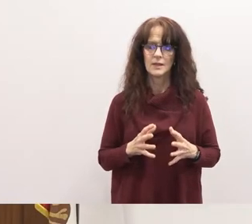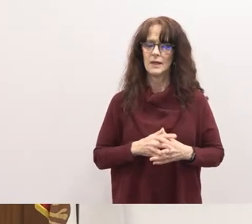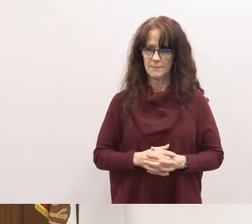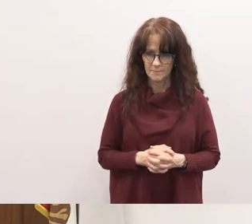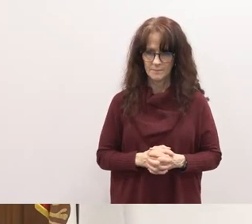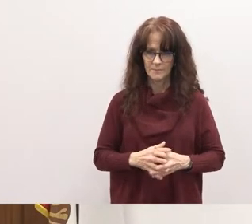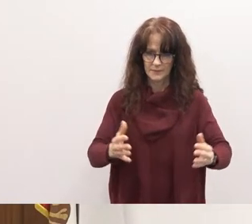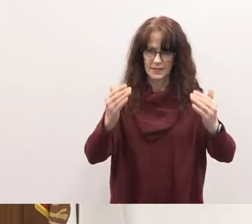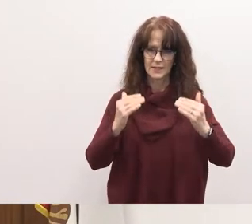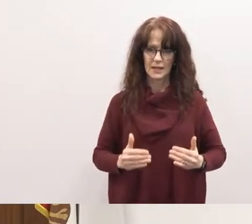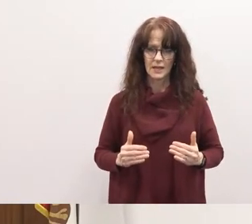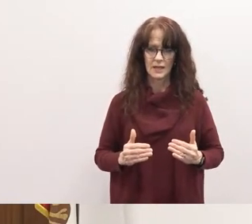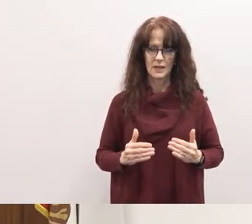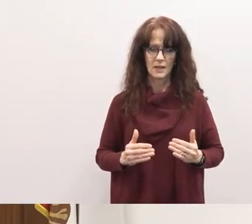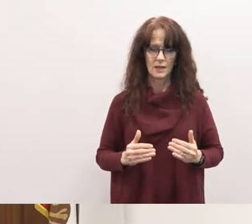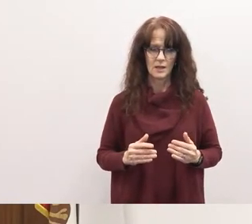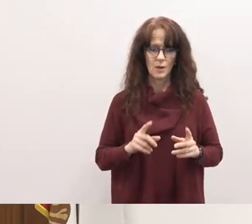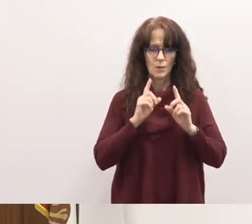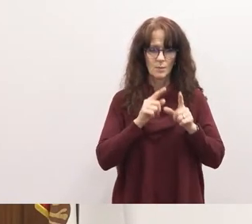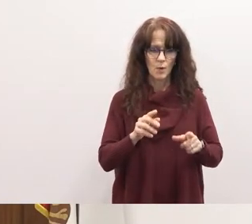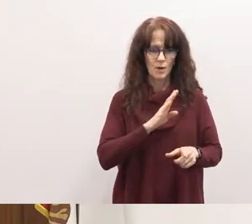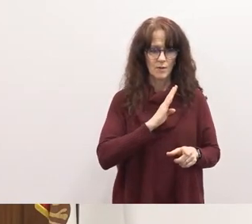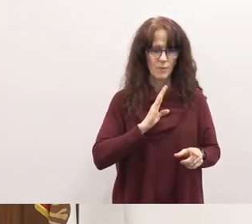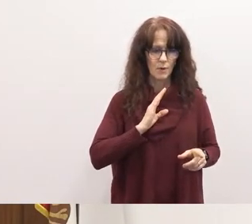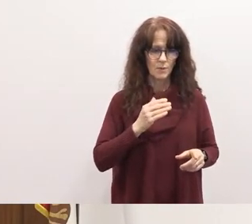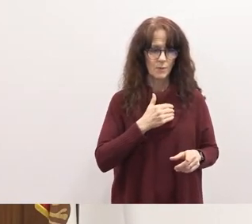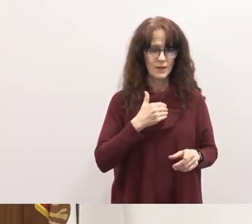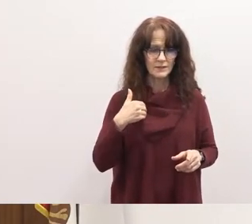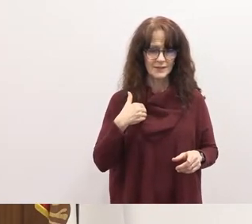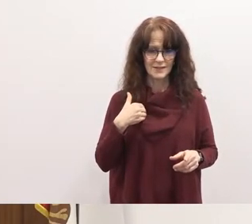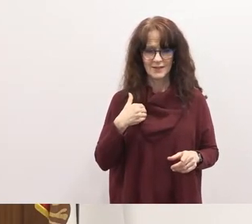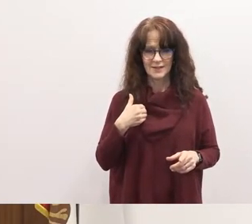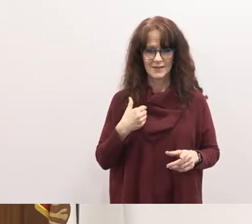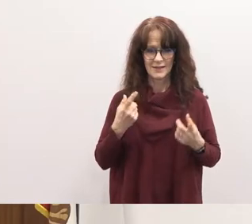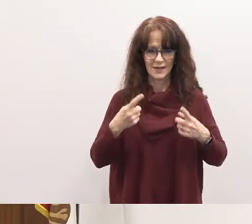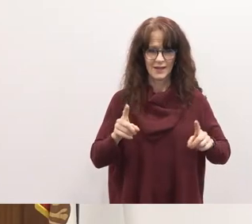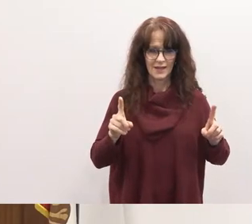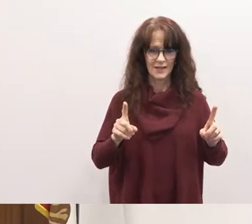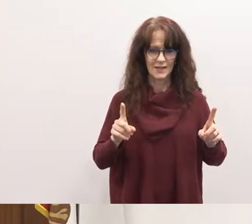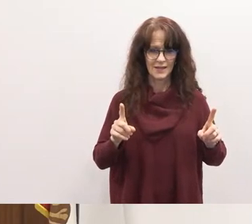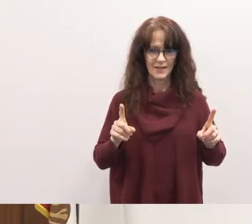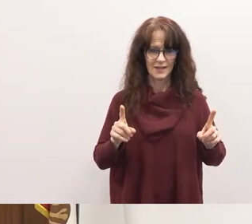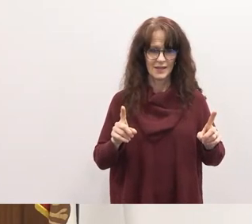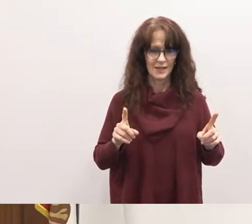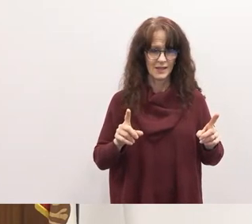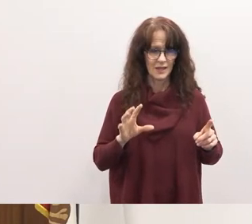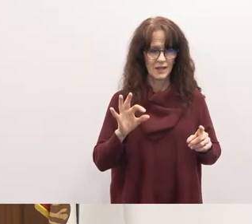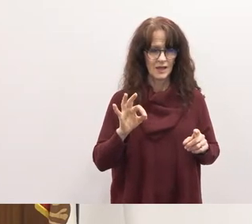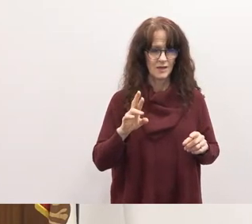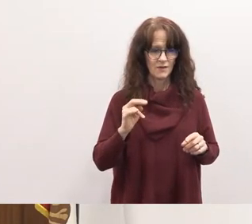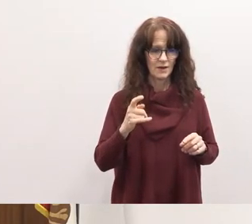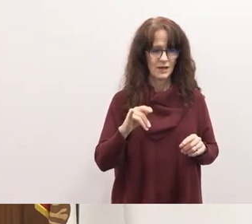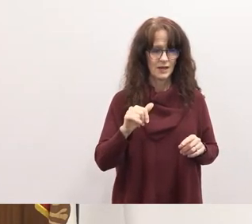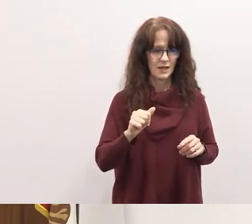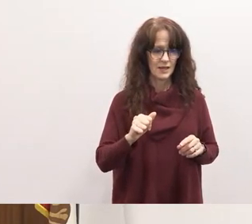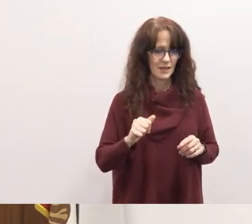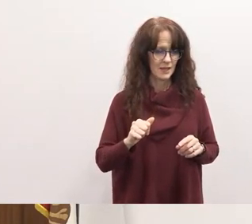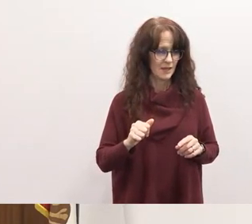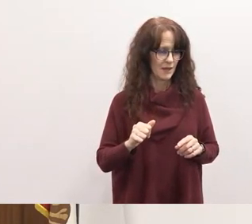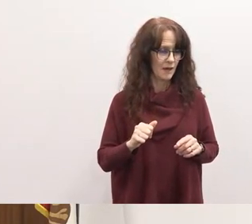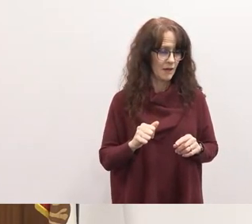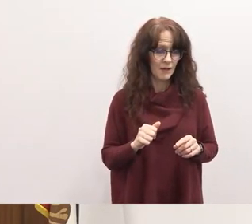yes, next we have reported board members and reports and announcements. So, Frania, let's start with you.